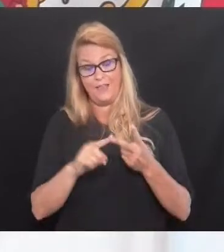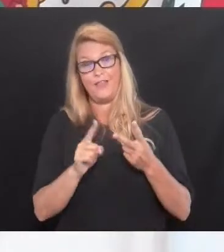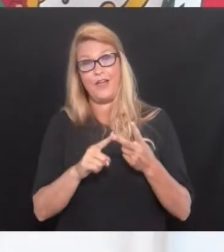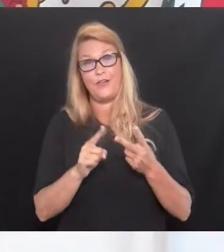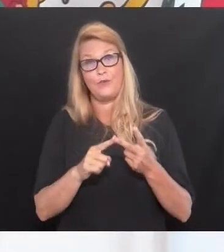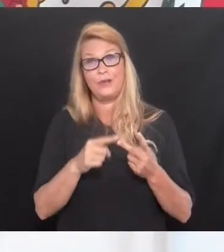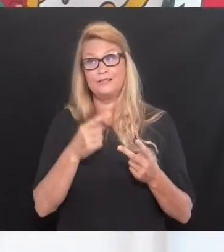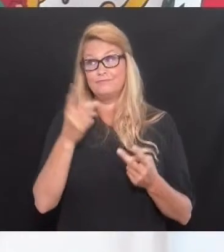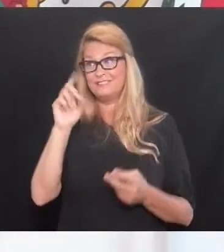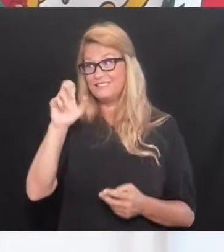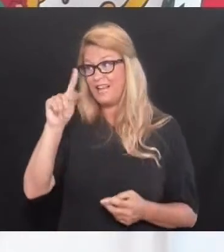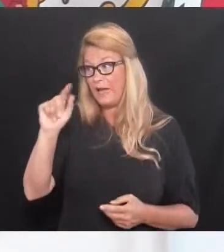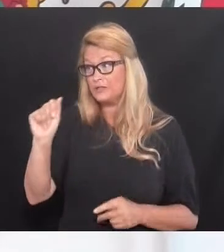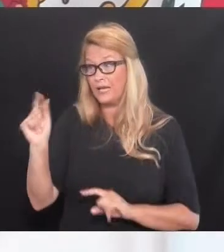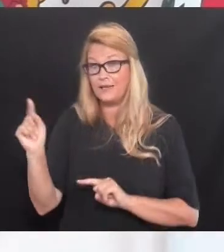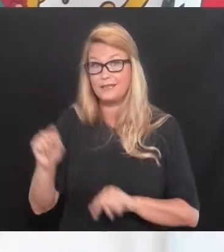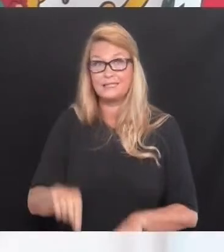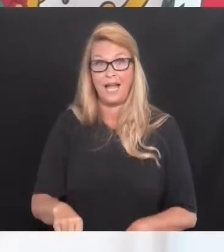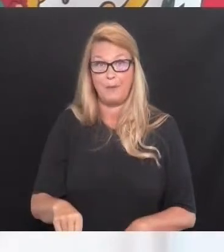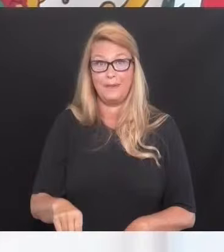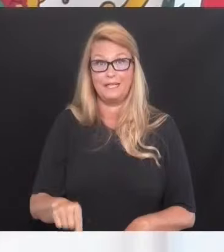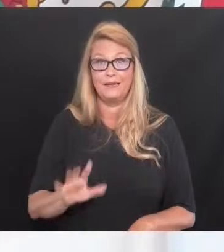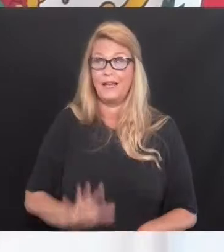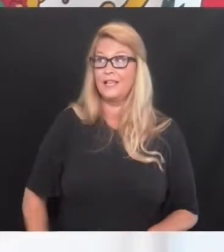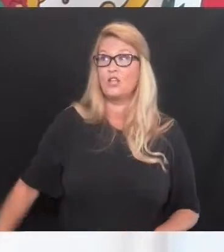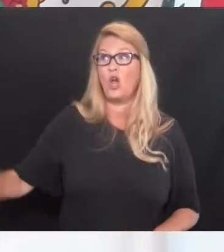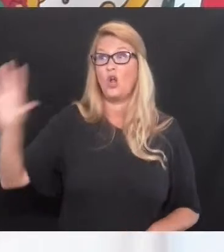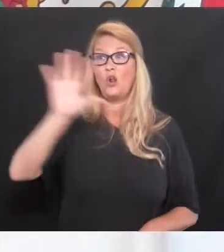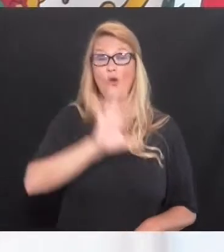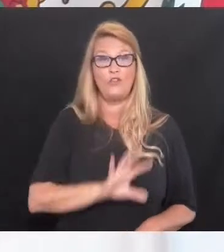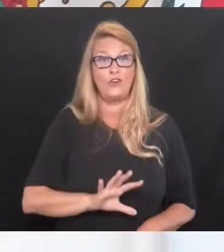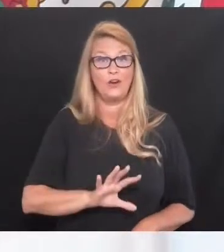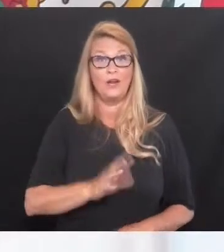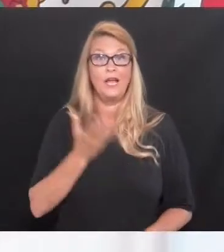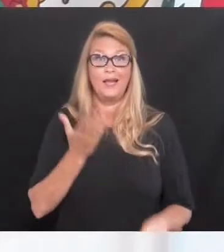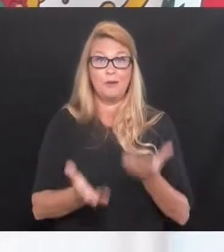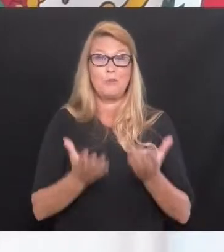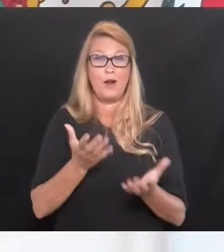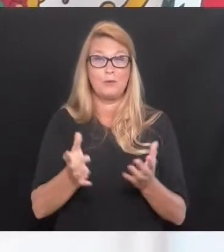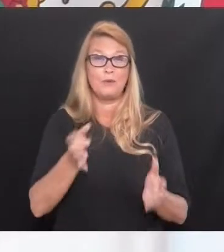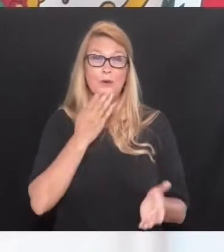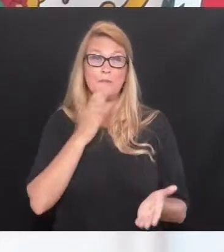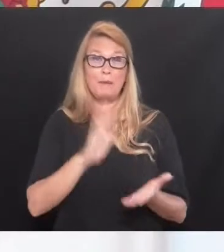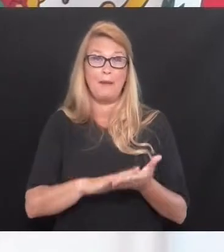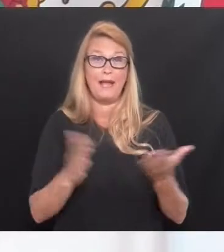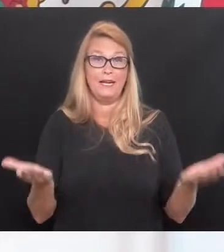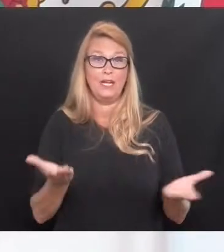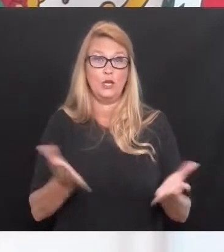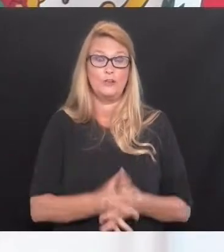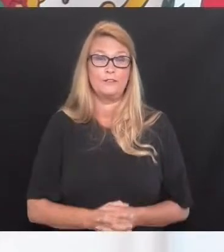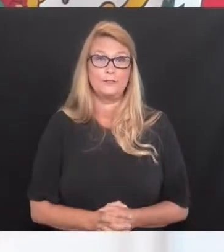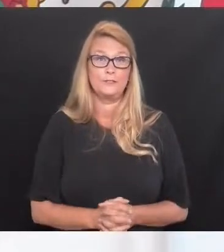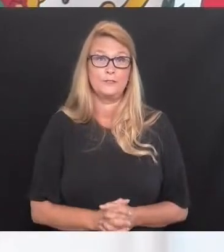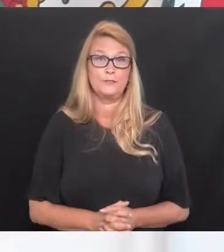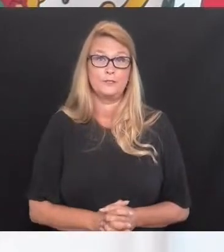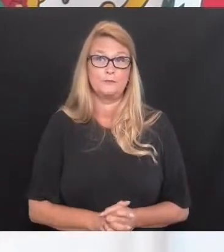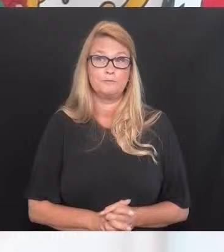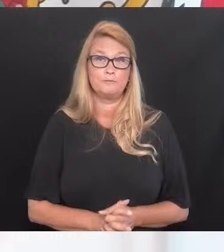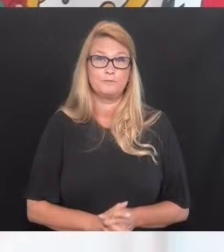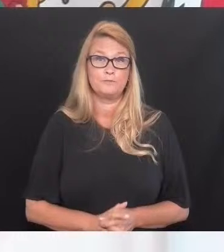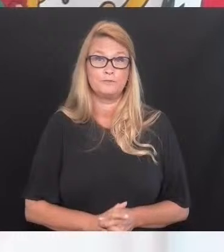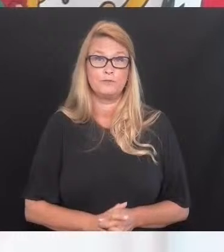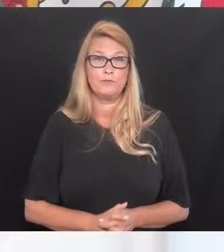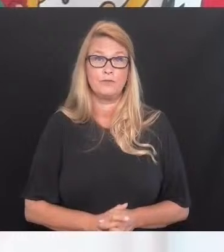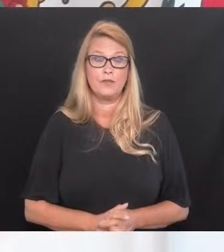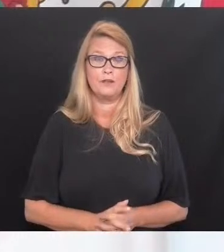is coming, and it's all across our country, and it's probably going to get bad here. Now, I would just ask